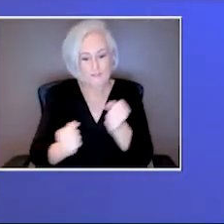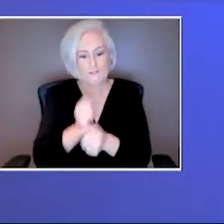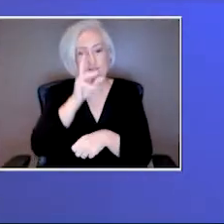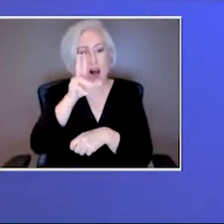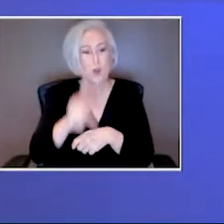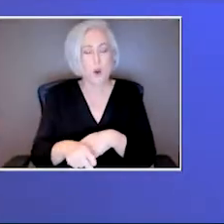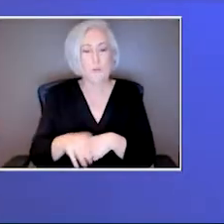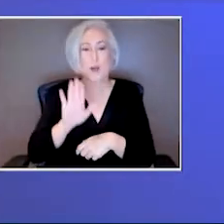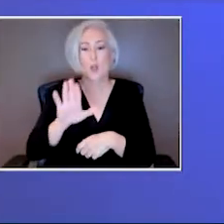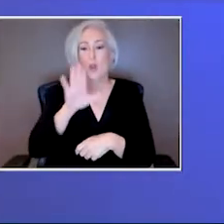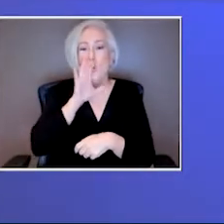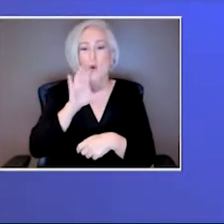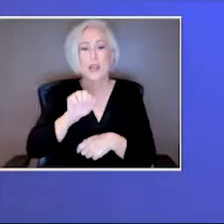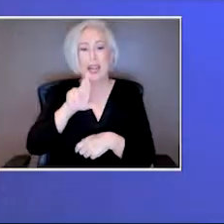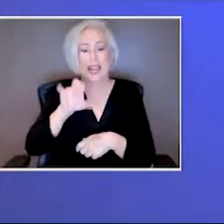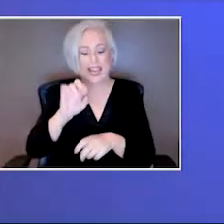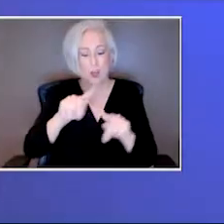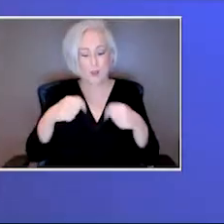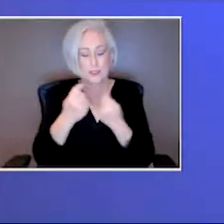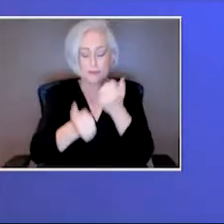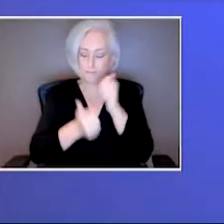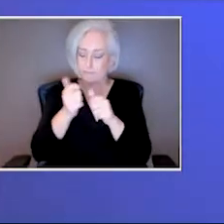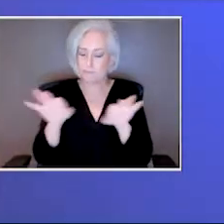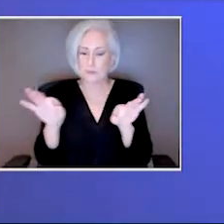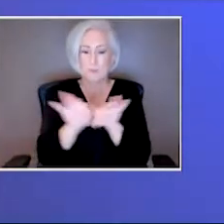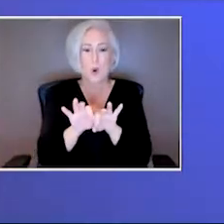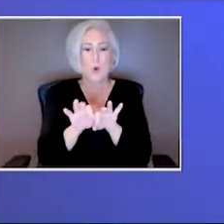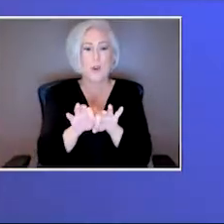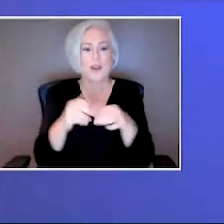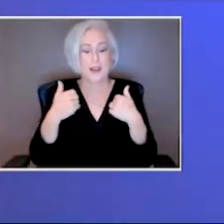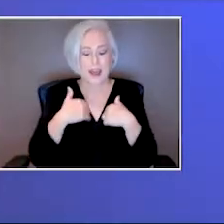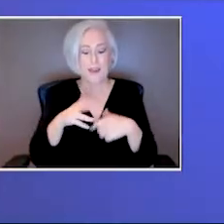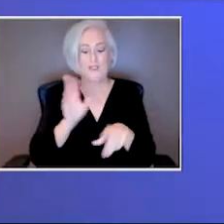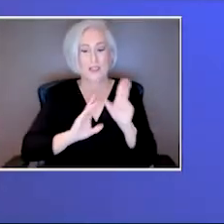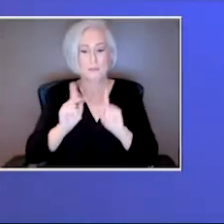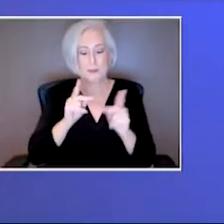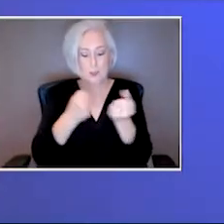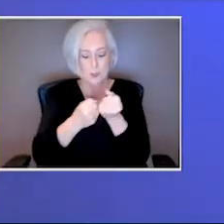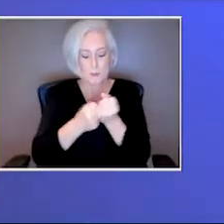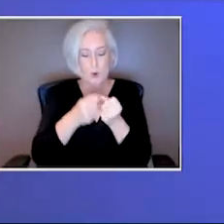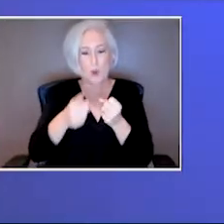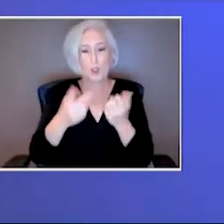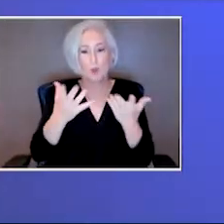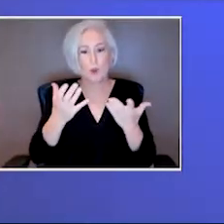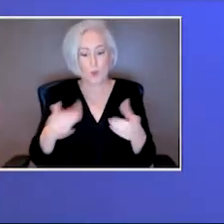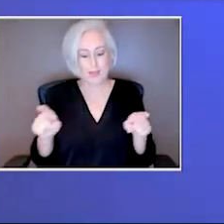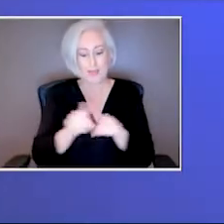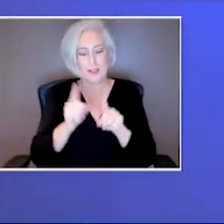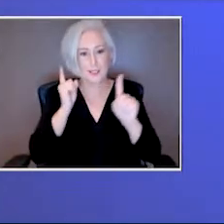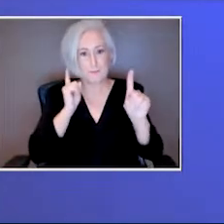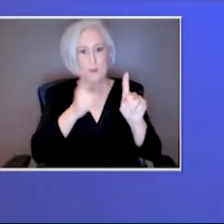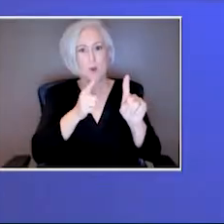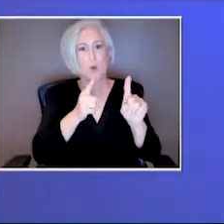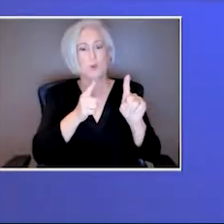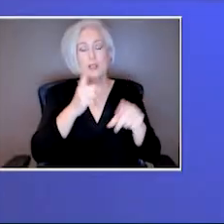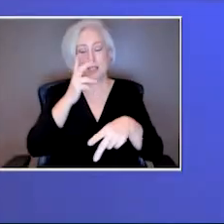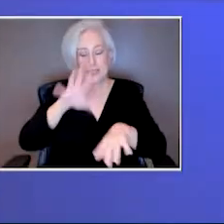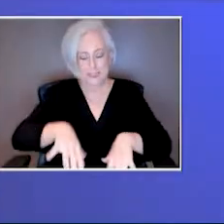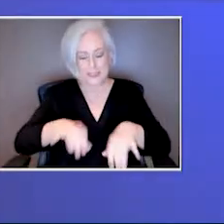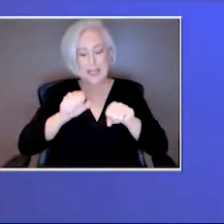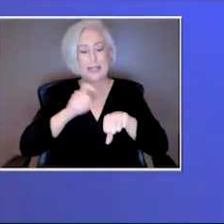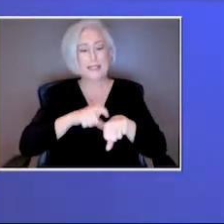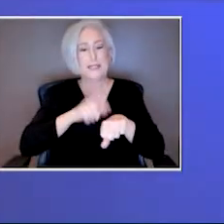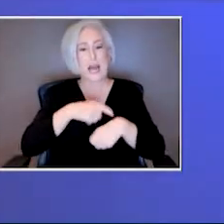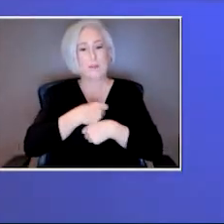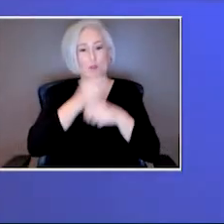most important. So I think that, having the people around you that want the same things that you do, take time to make decisions, and really feel